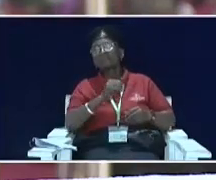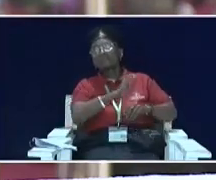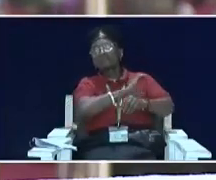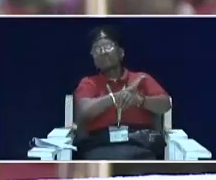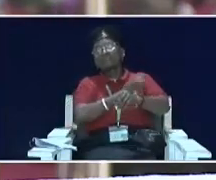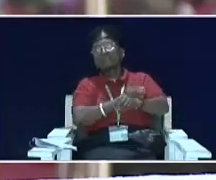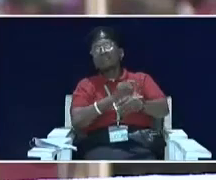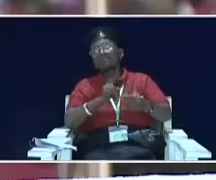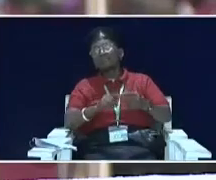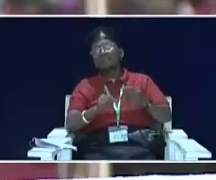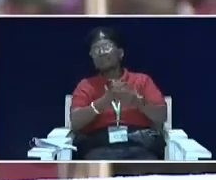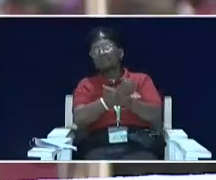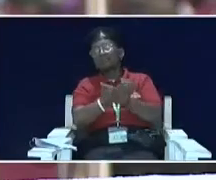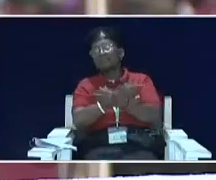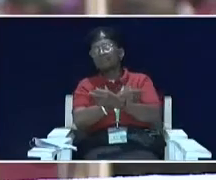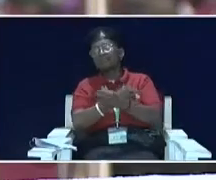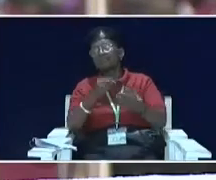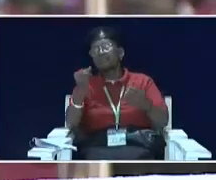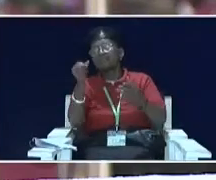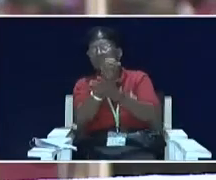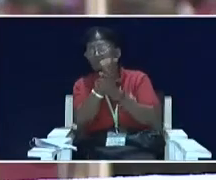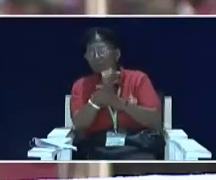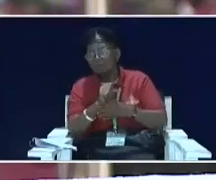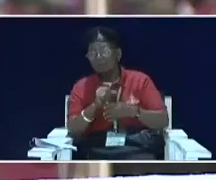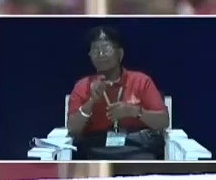"We want to arrest only one man.